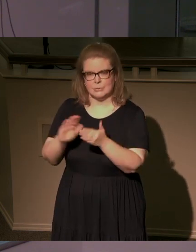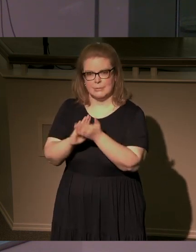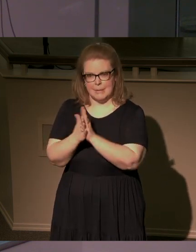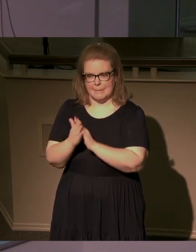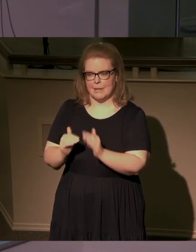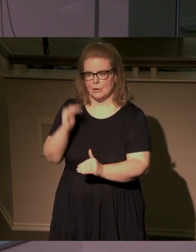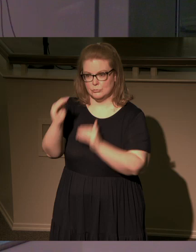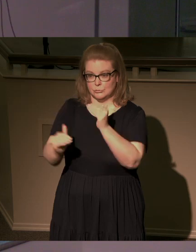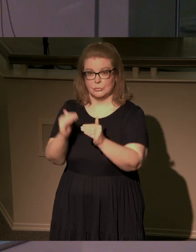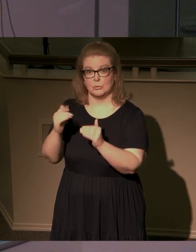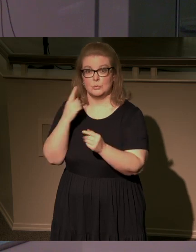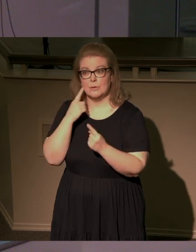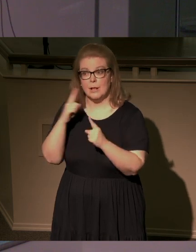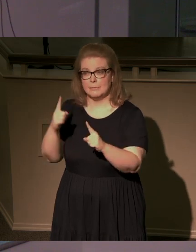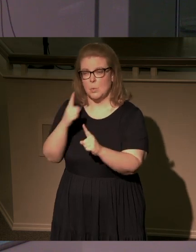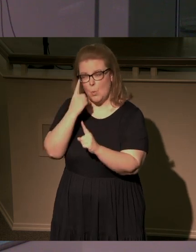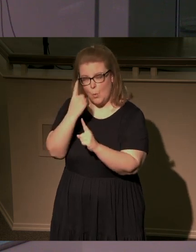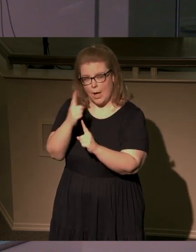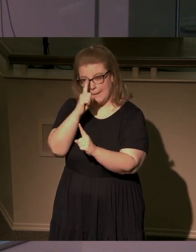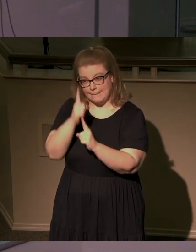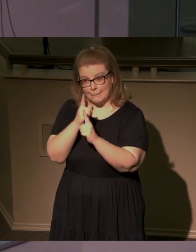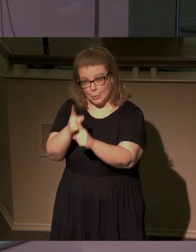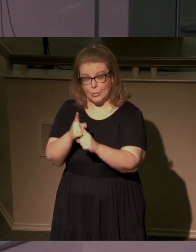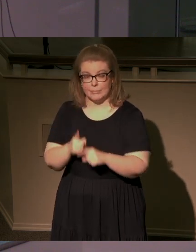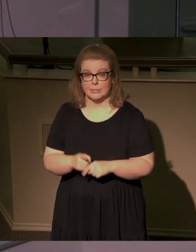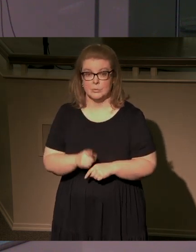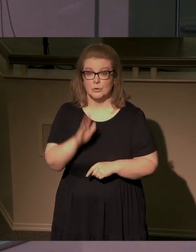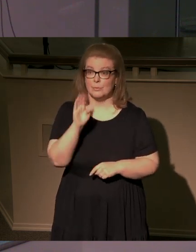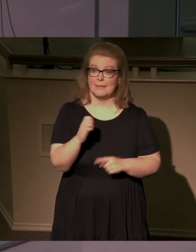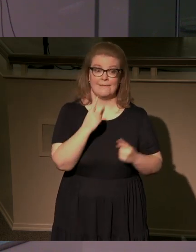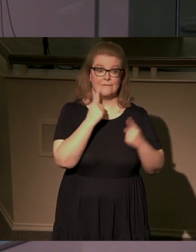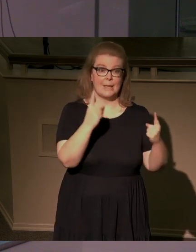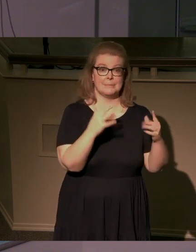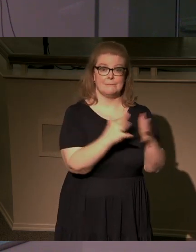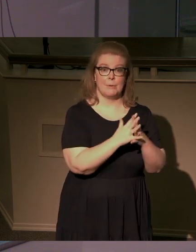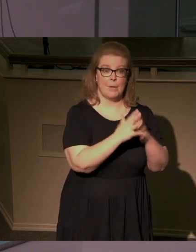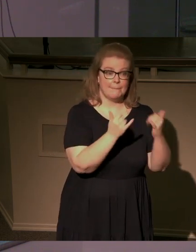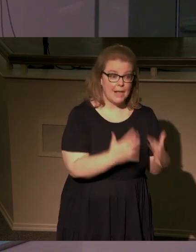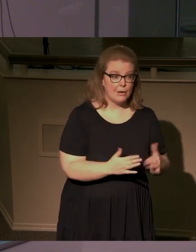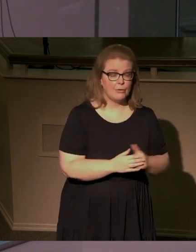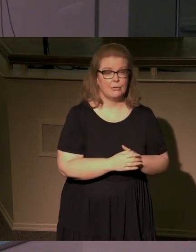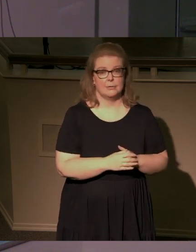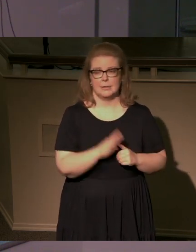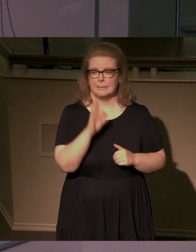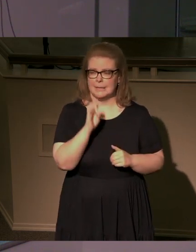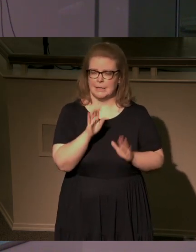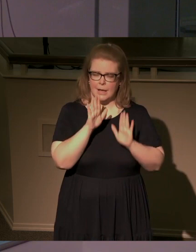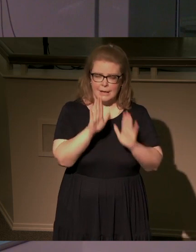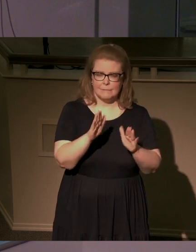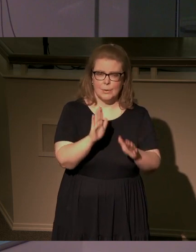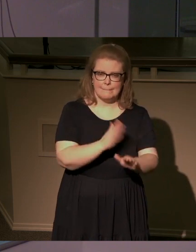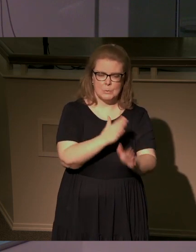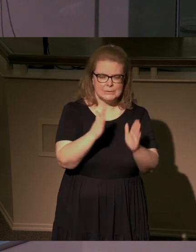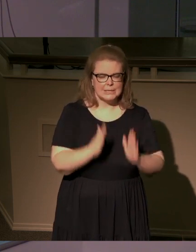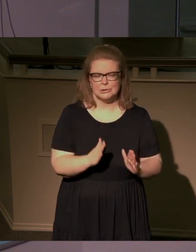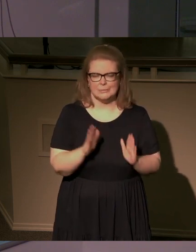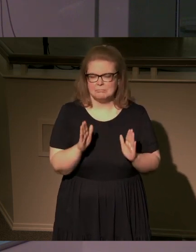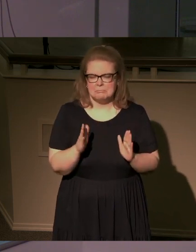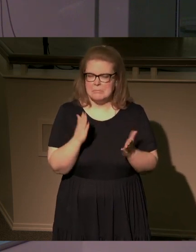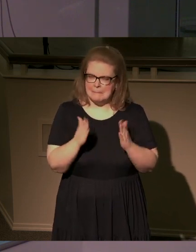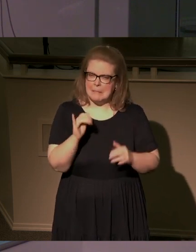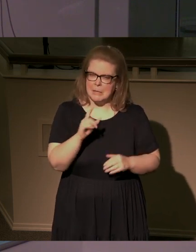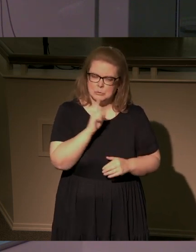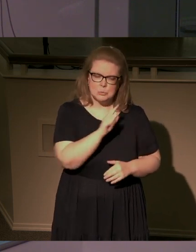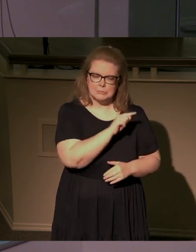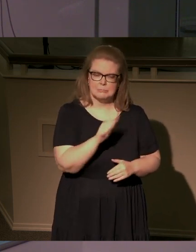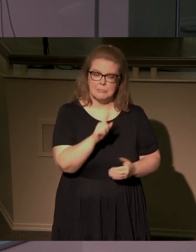accomplish one purpose, not to be pro ball players, not to be terrific musicians. All those things might be the case for them.